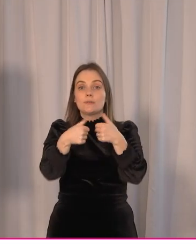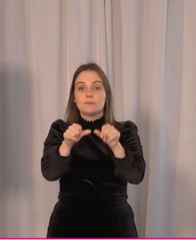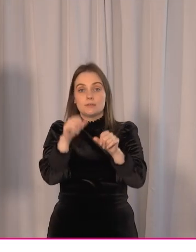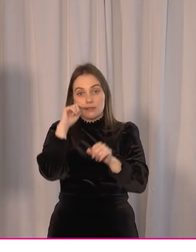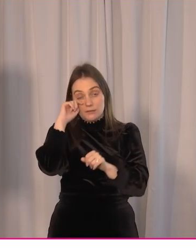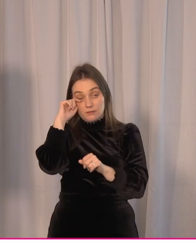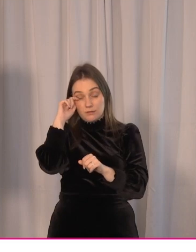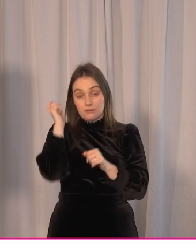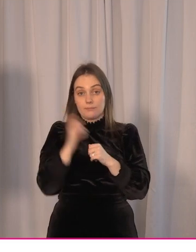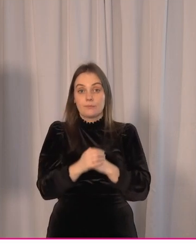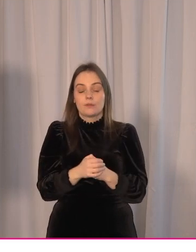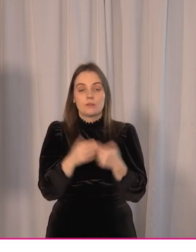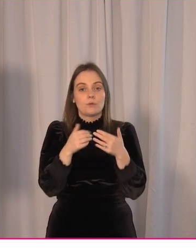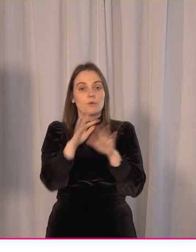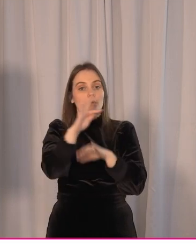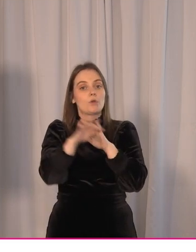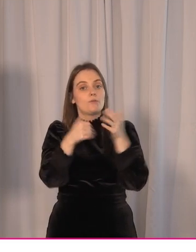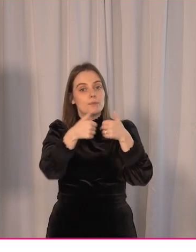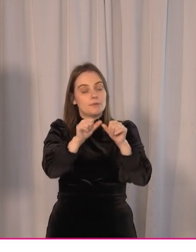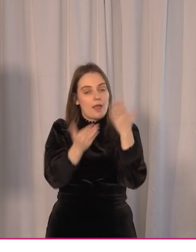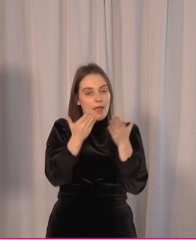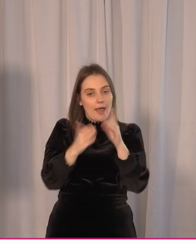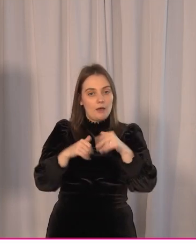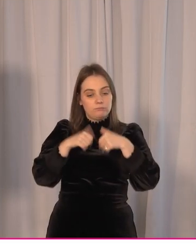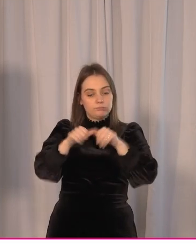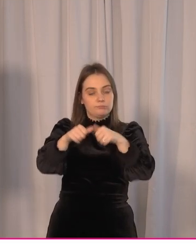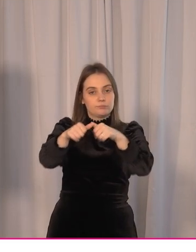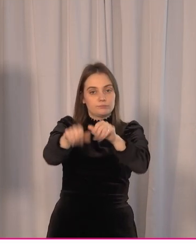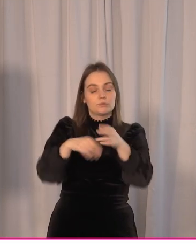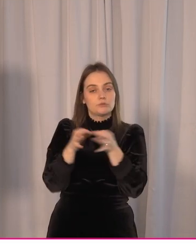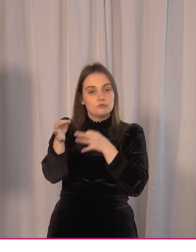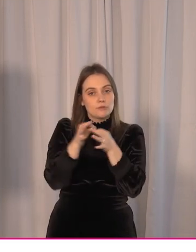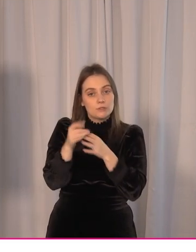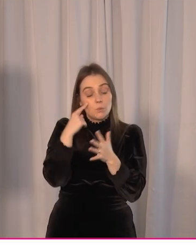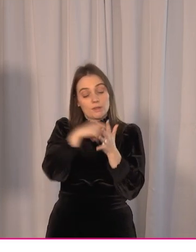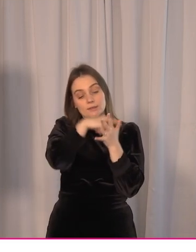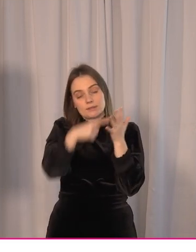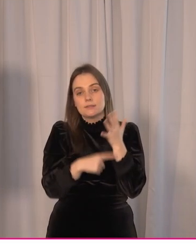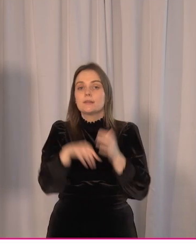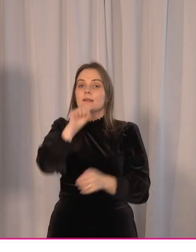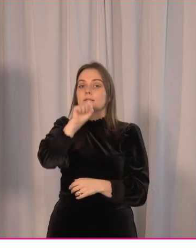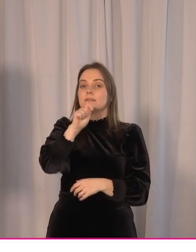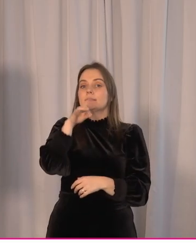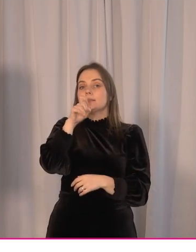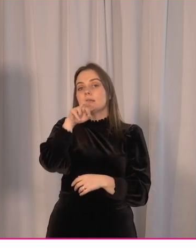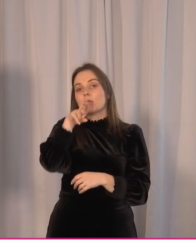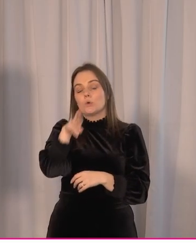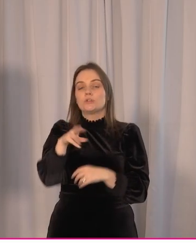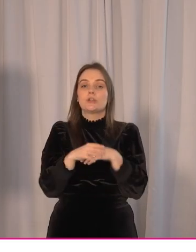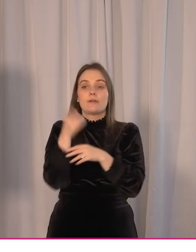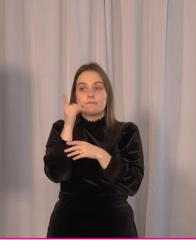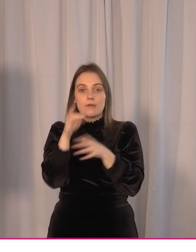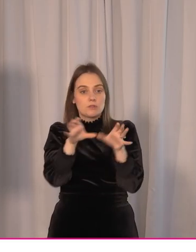implementation for the strategy, and really calling out that stakeholder advisory group. I had the pleasure yesterday